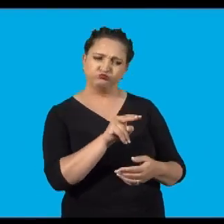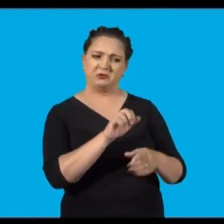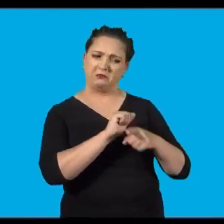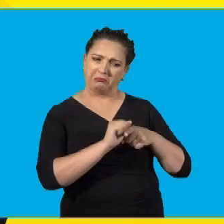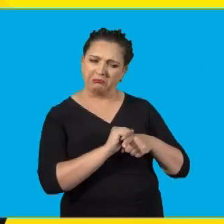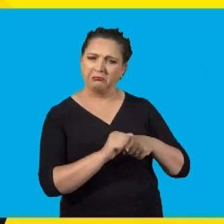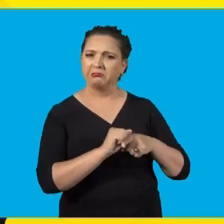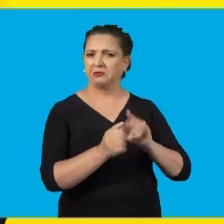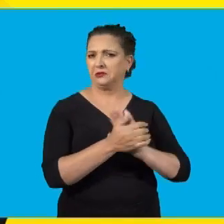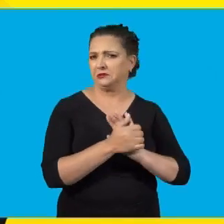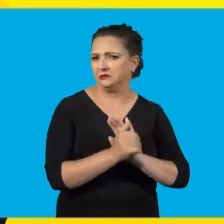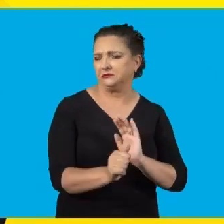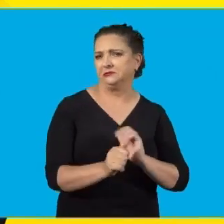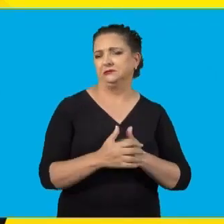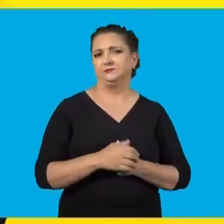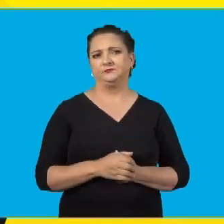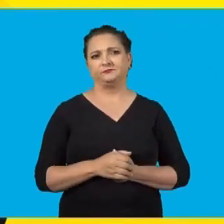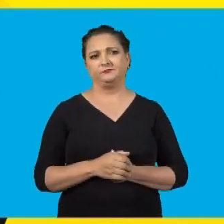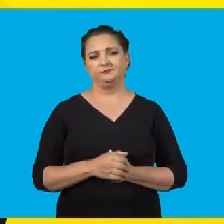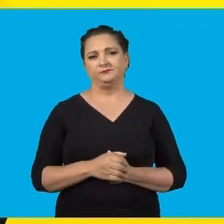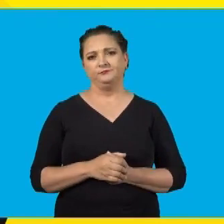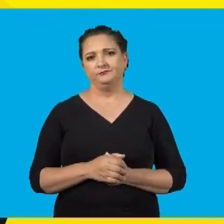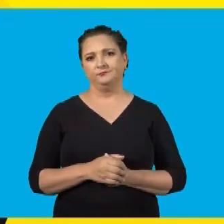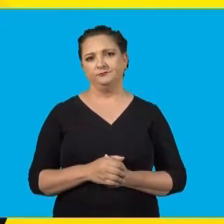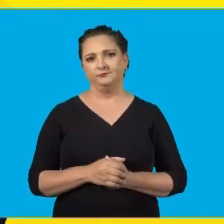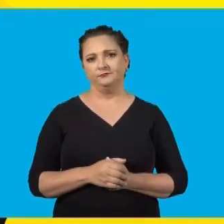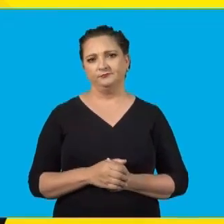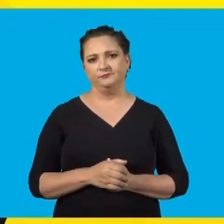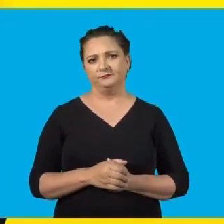the hints and the skills and the little